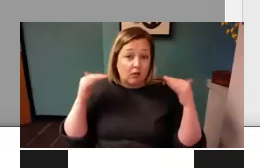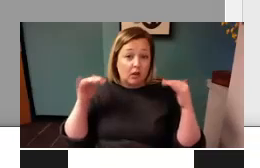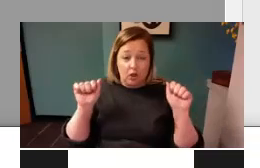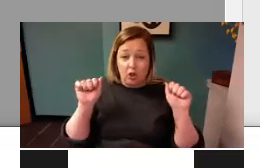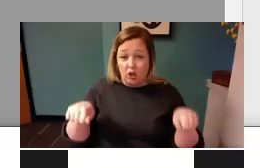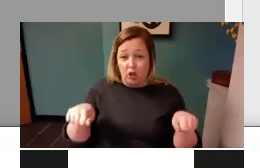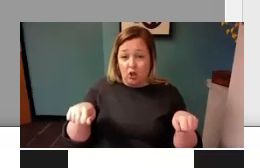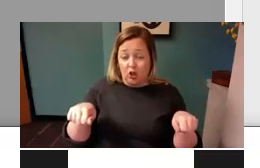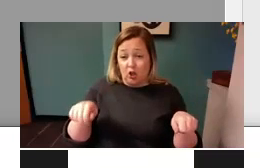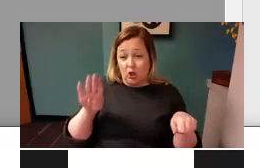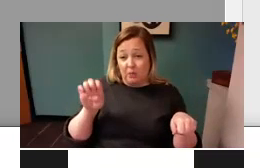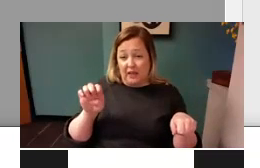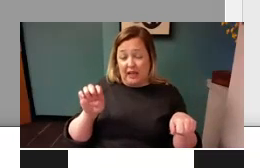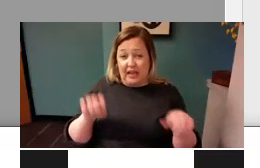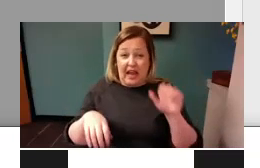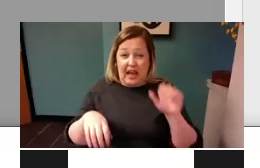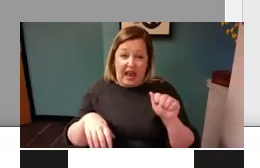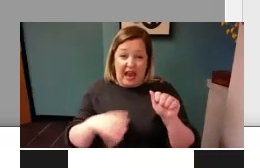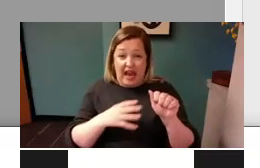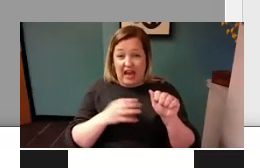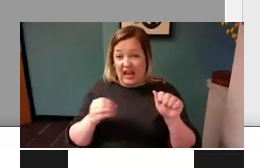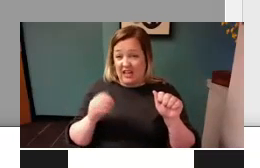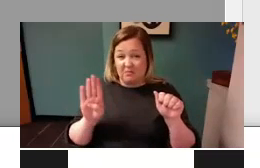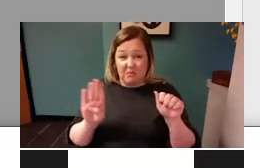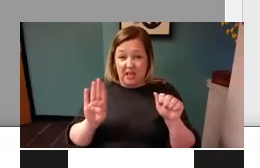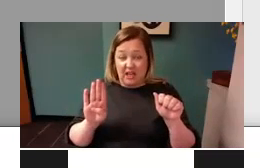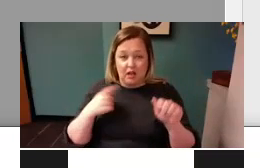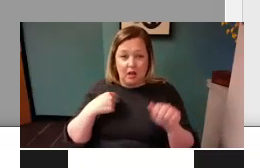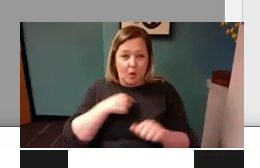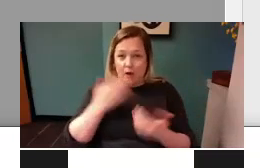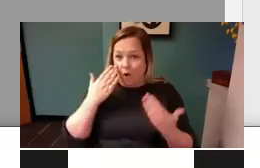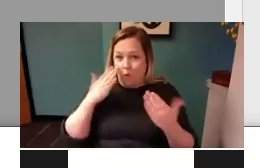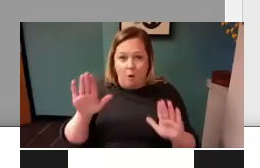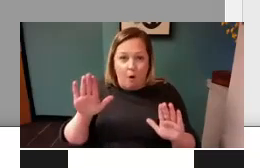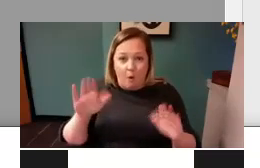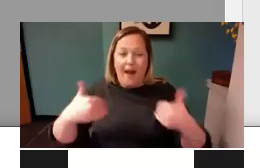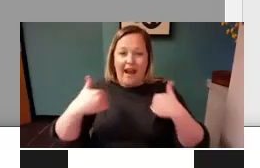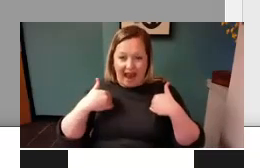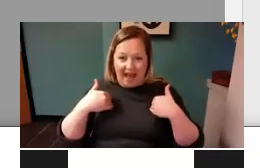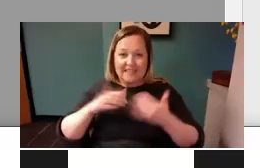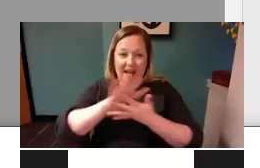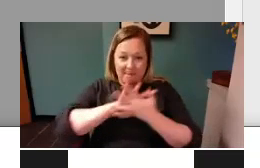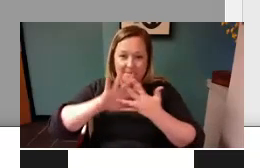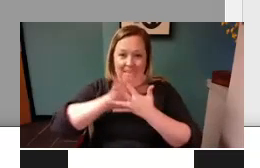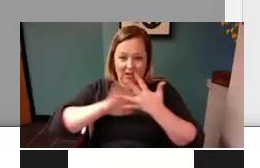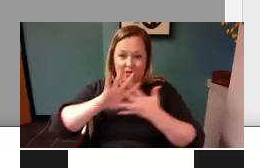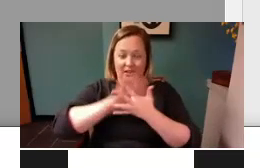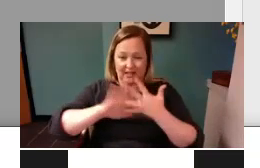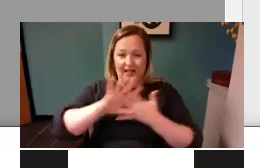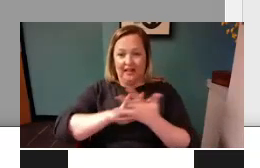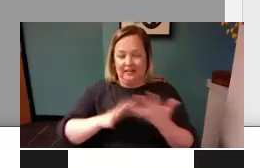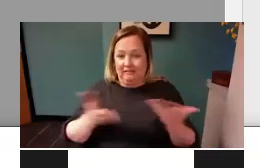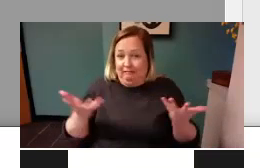A and B, right? We don't know, and there is this ambiguity, right? So first note can either be 0, 0, 1, that is